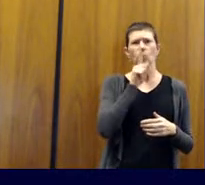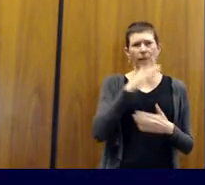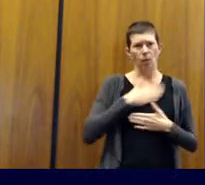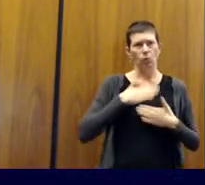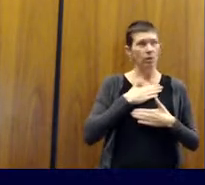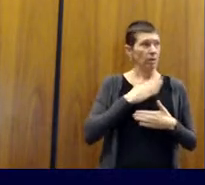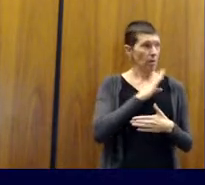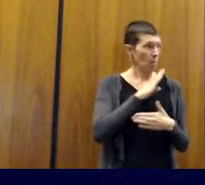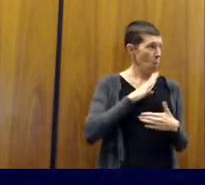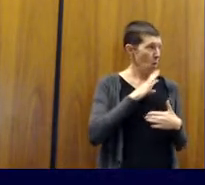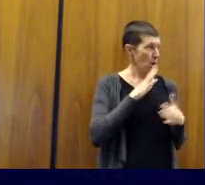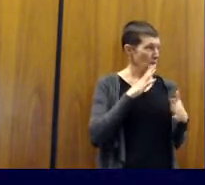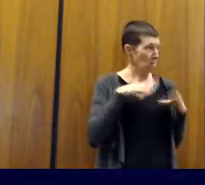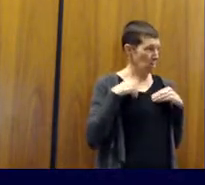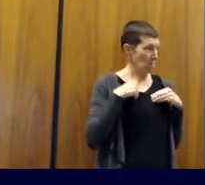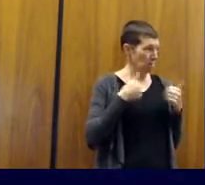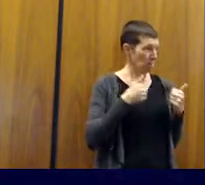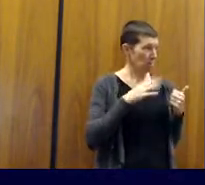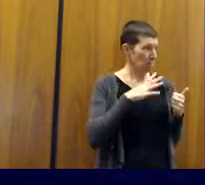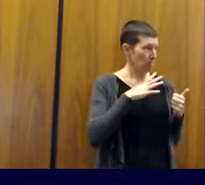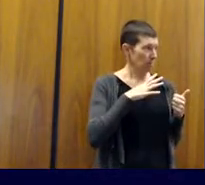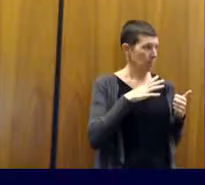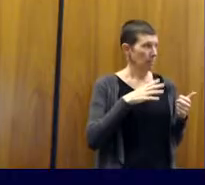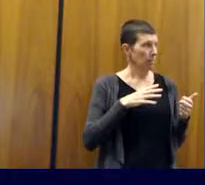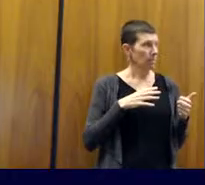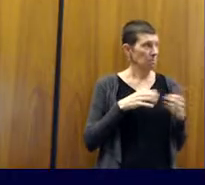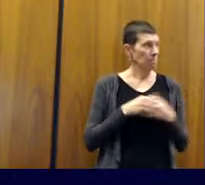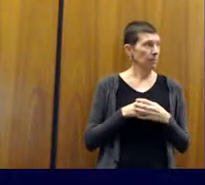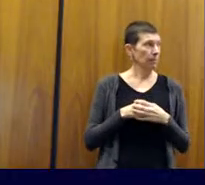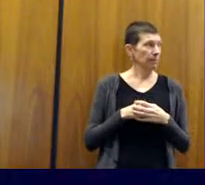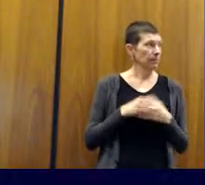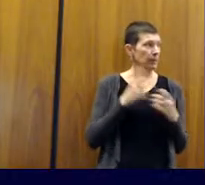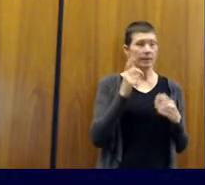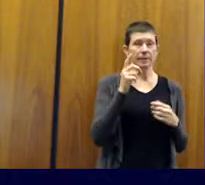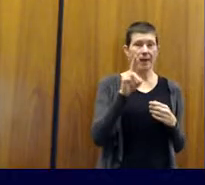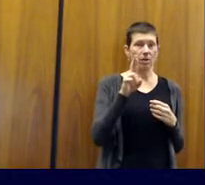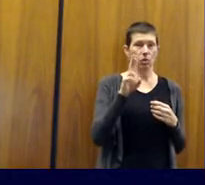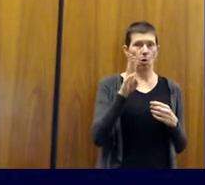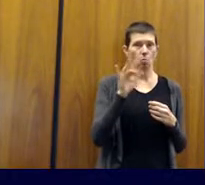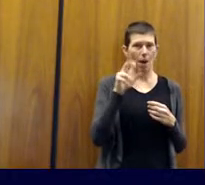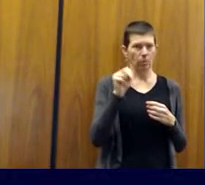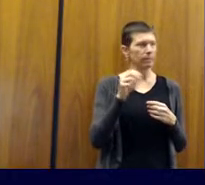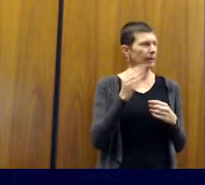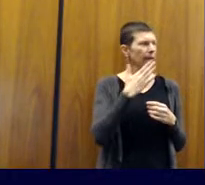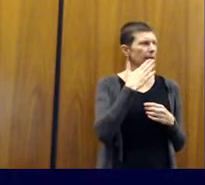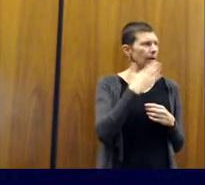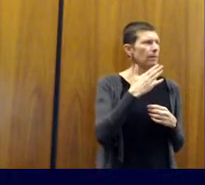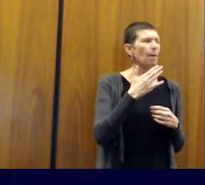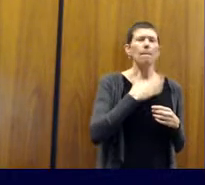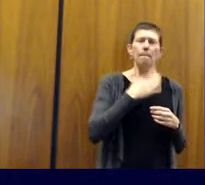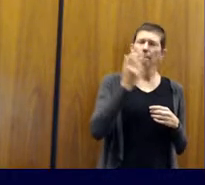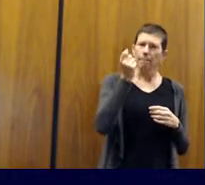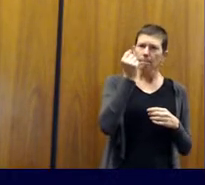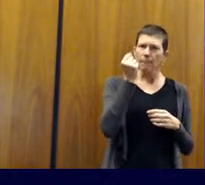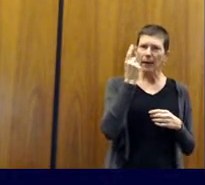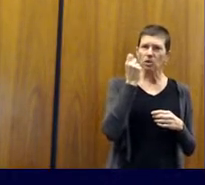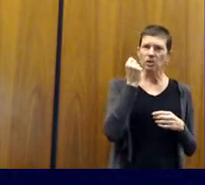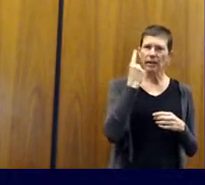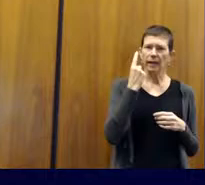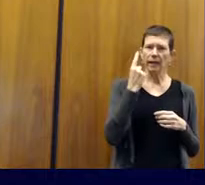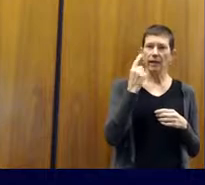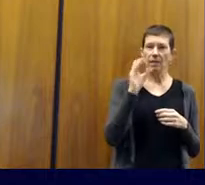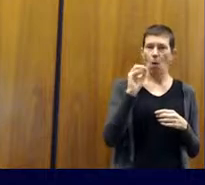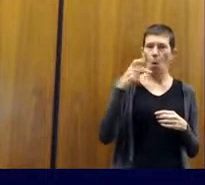board be happy with it? Would that be something that's okay? Dr. Brown, please. Thank you. So my understanding is that with